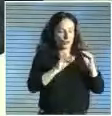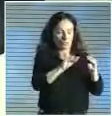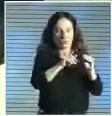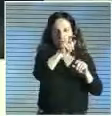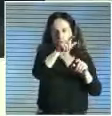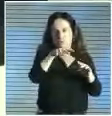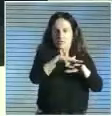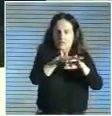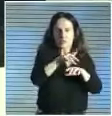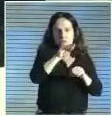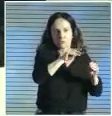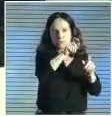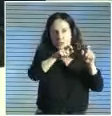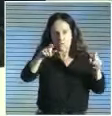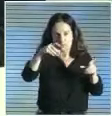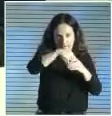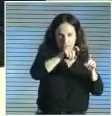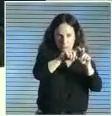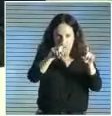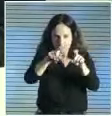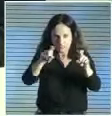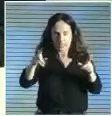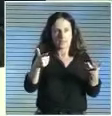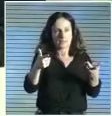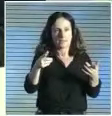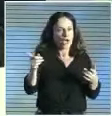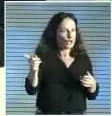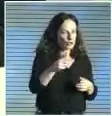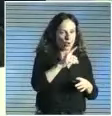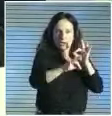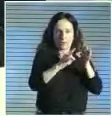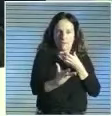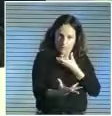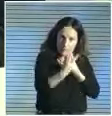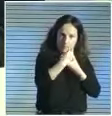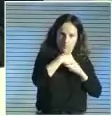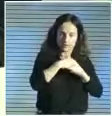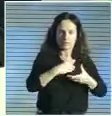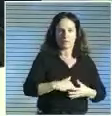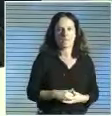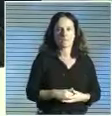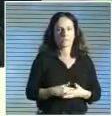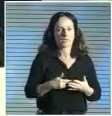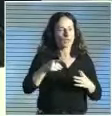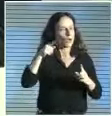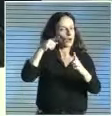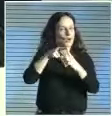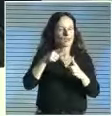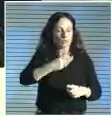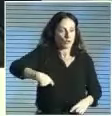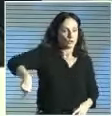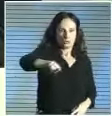involve the entire organization in the chain of culture. And